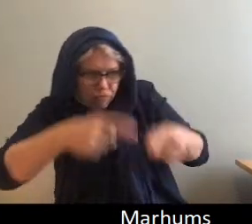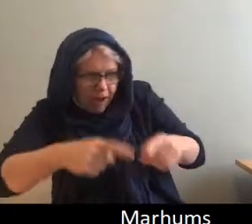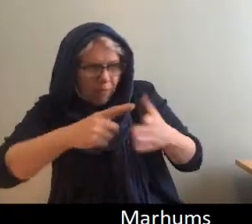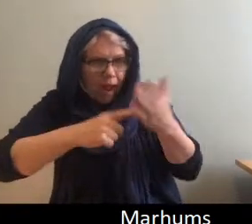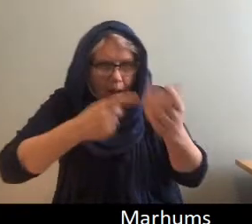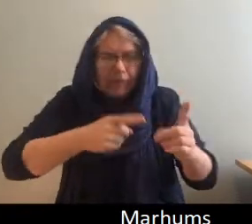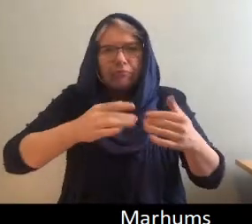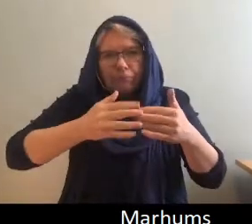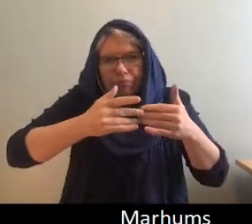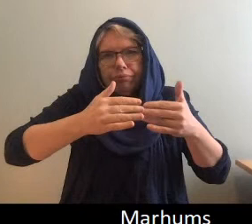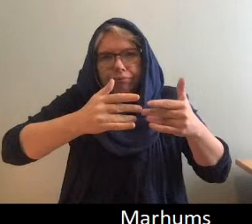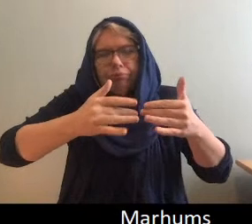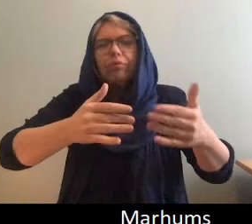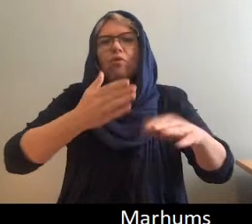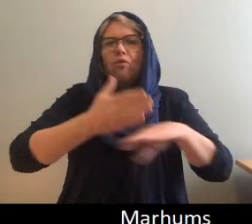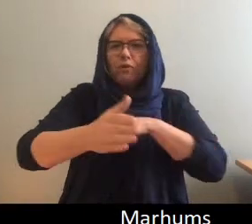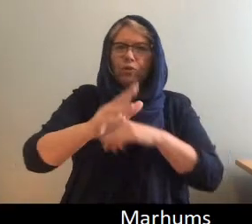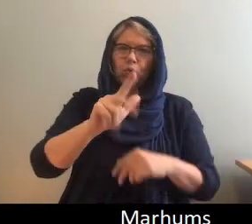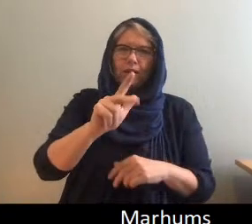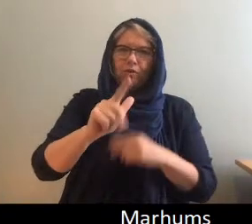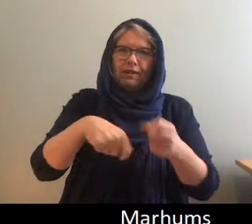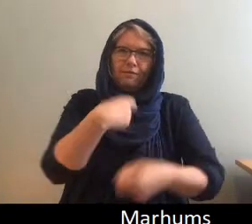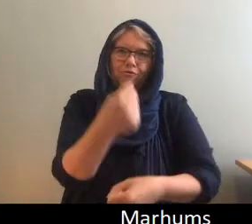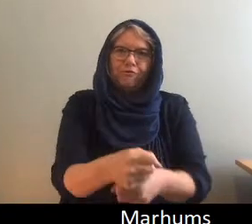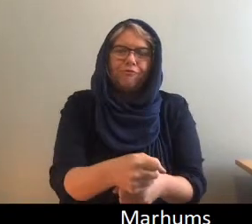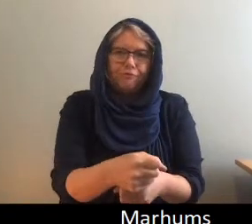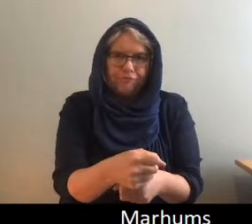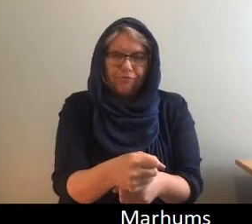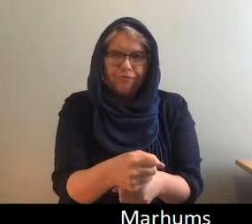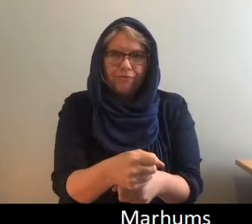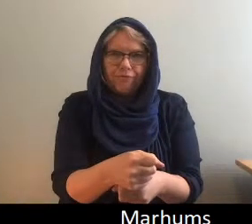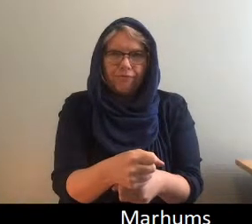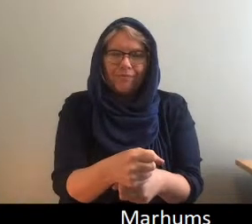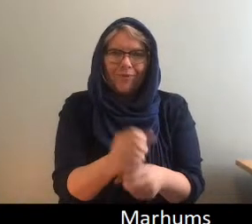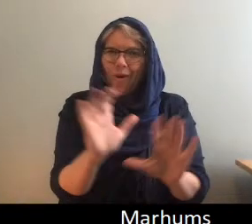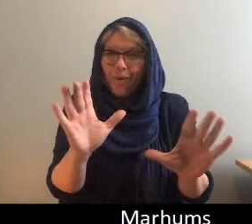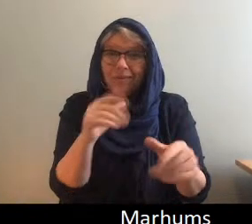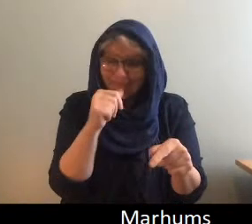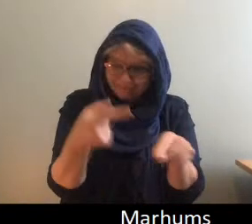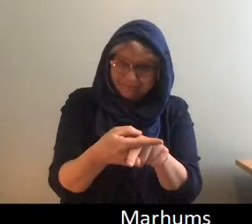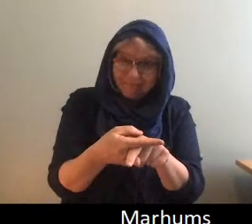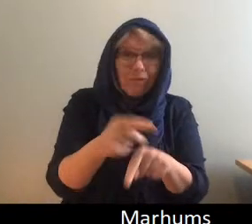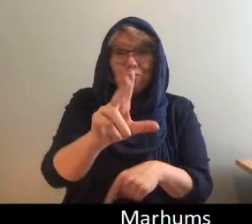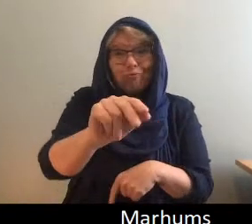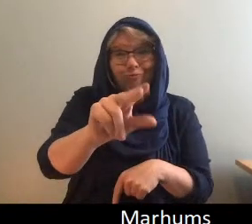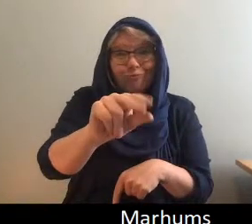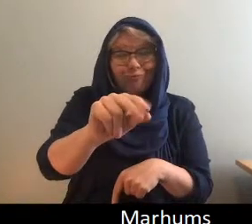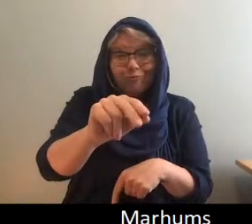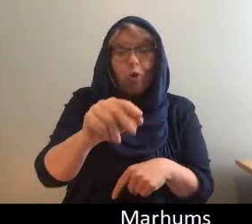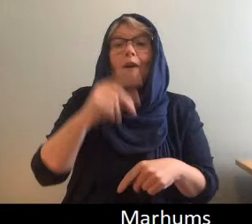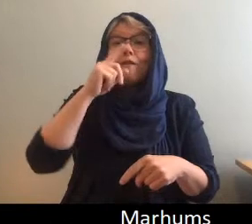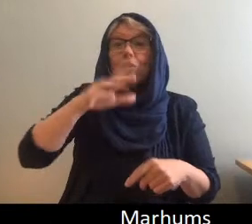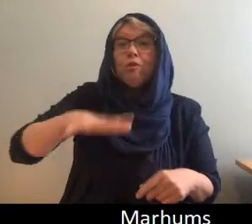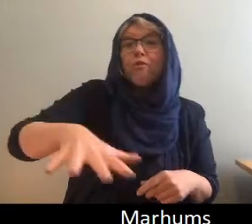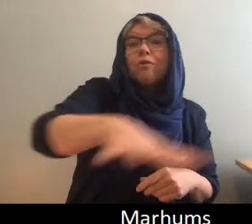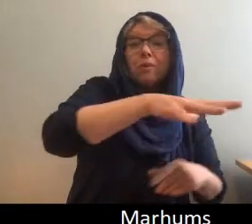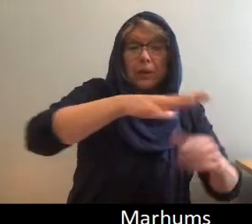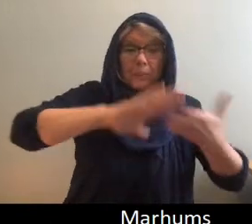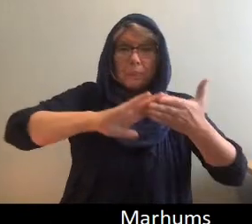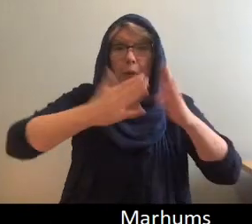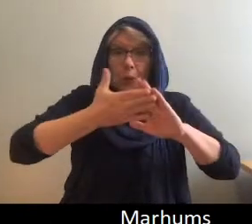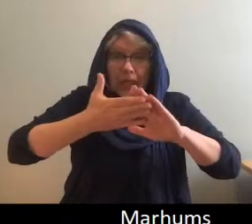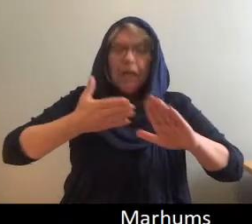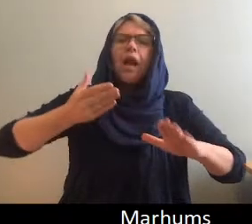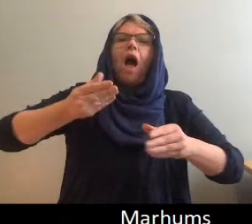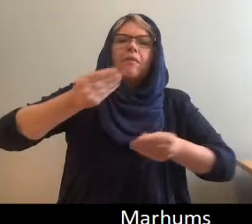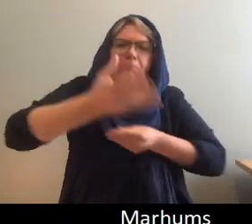the Quran and Majid, was already there. So when these nights of Qadr are before us, we ask Allah subhanahu wa ta'ala to, you know, make us better